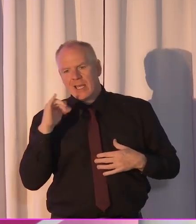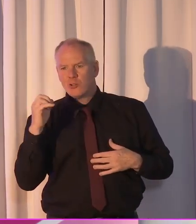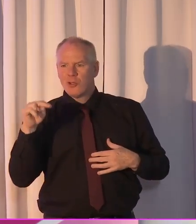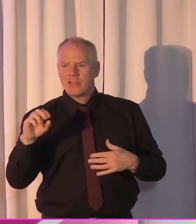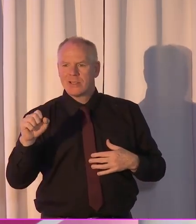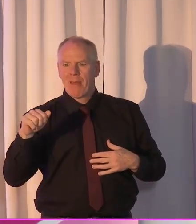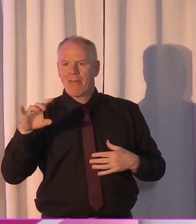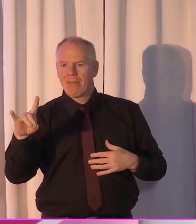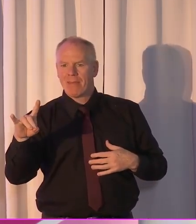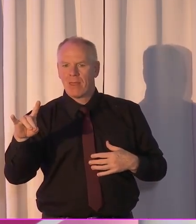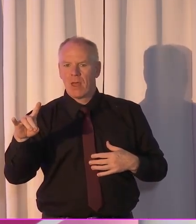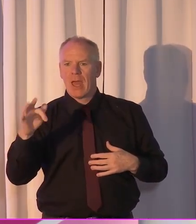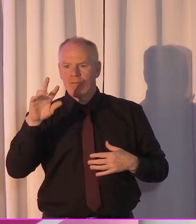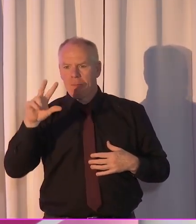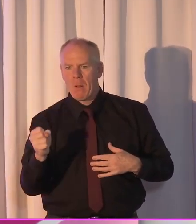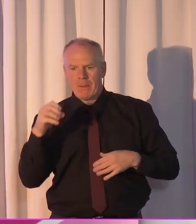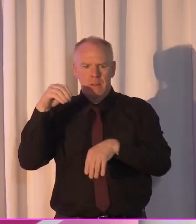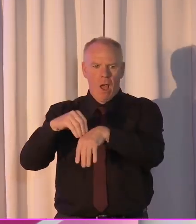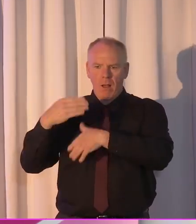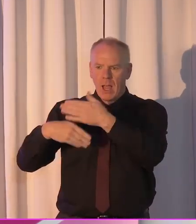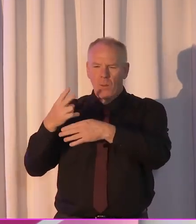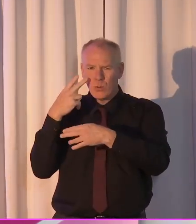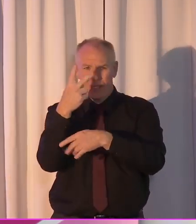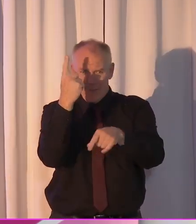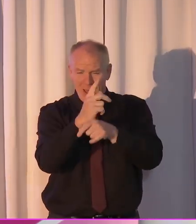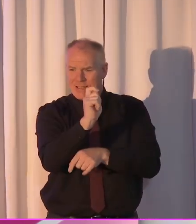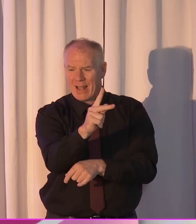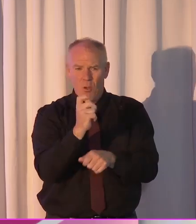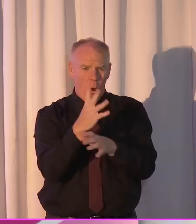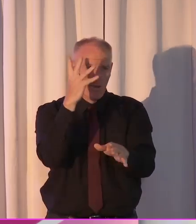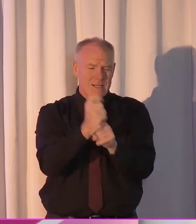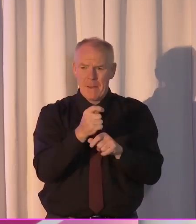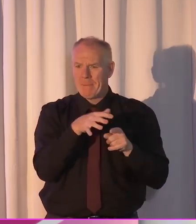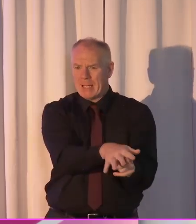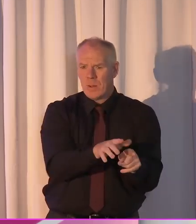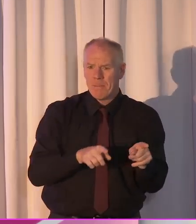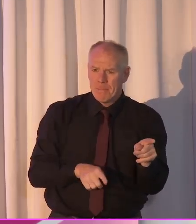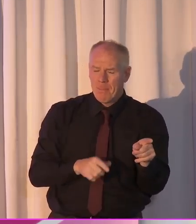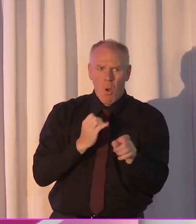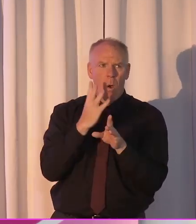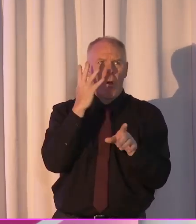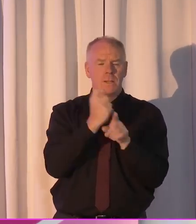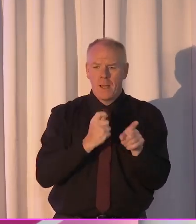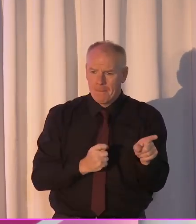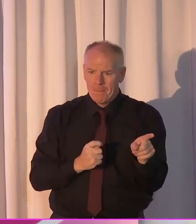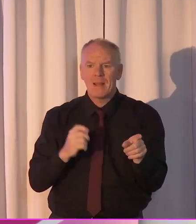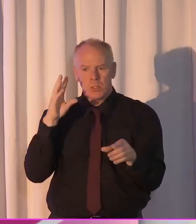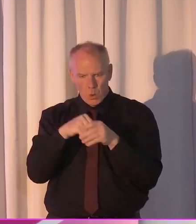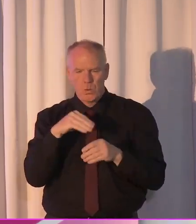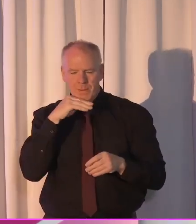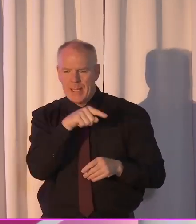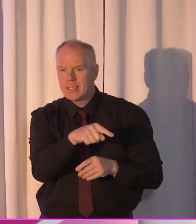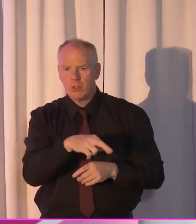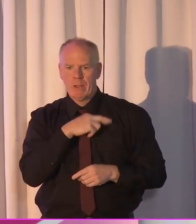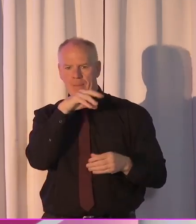Smith when the Paralympics is on. I want to see him on television on a mainstream all of the time. That's real inclusion. That's